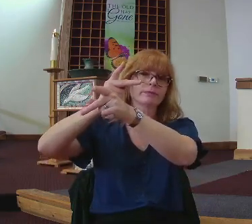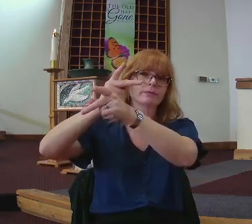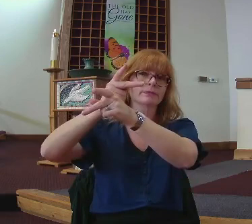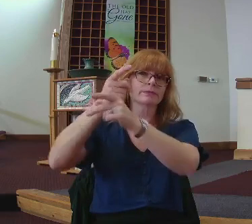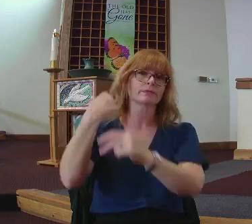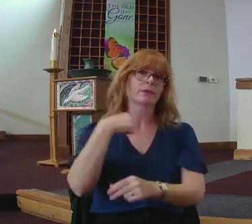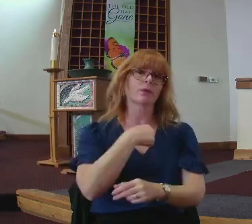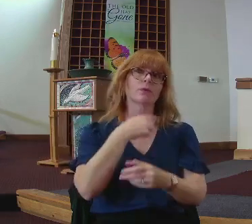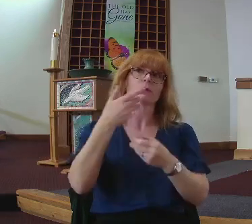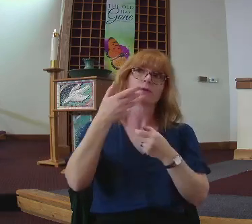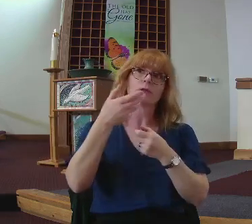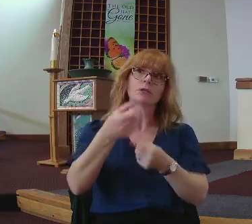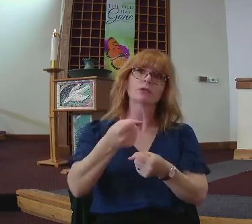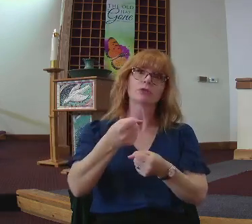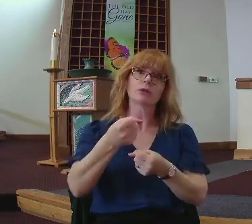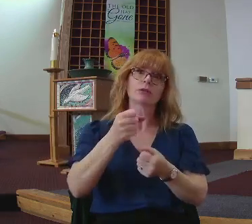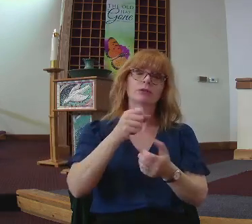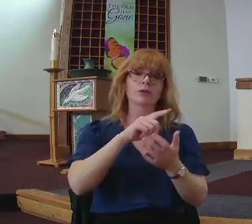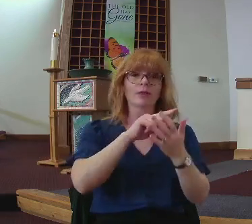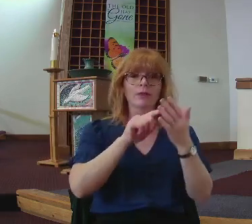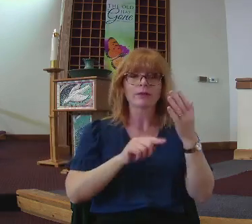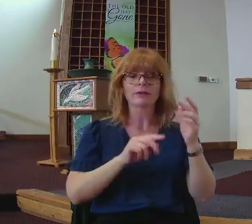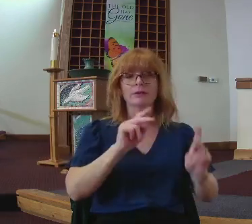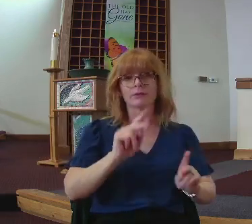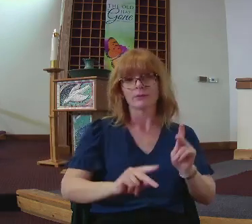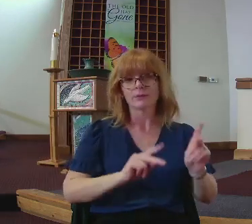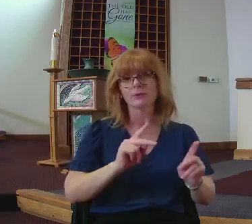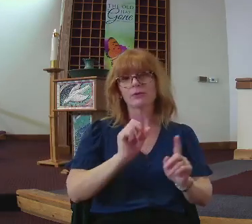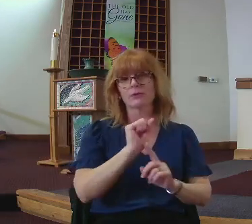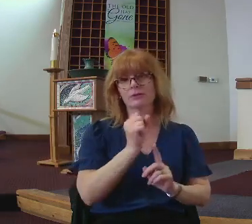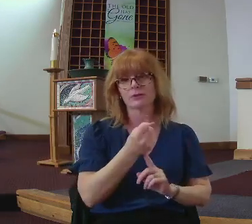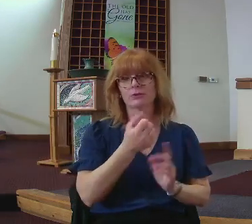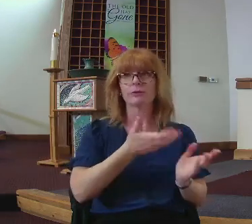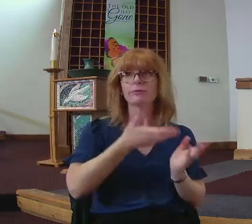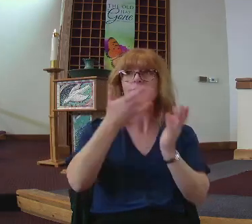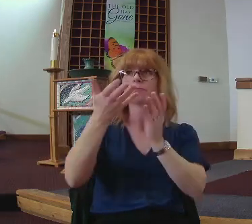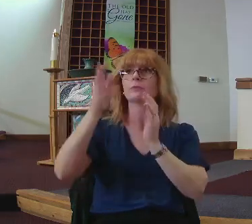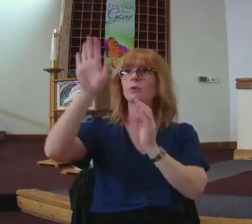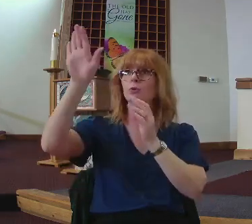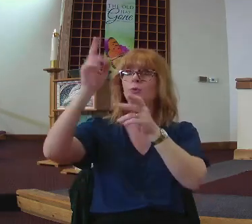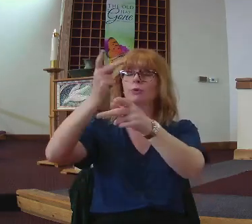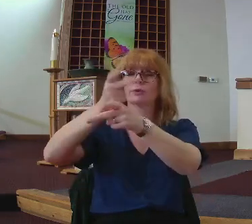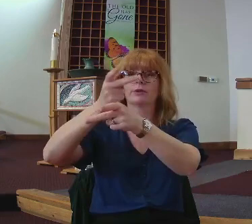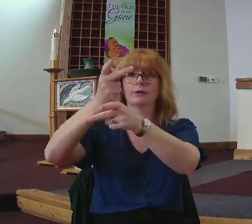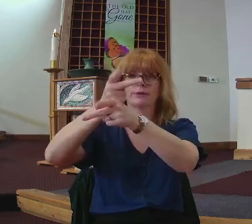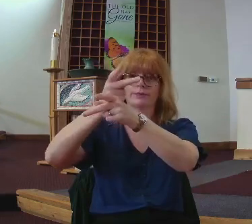And we entrust these persons and situations into your care.